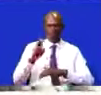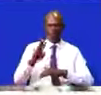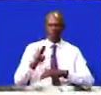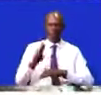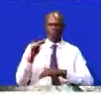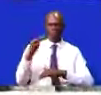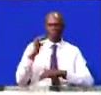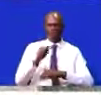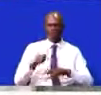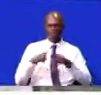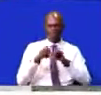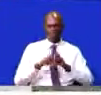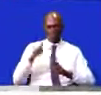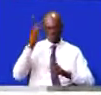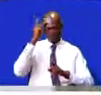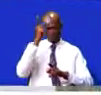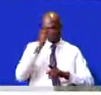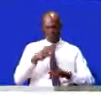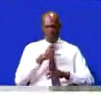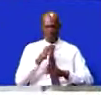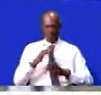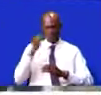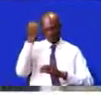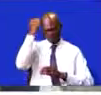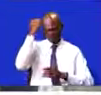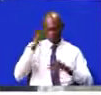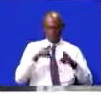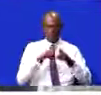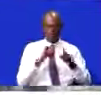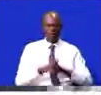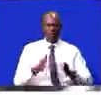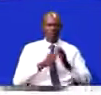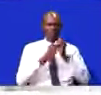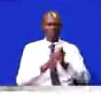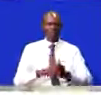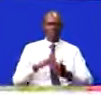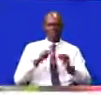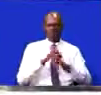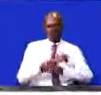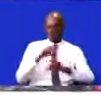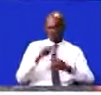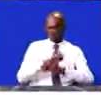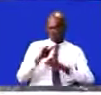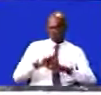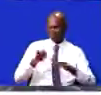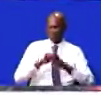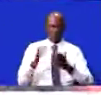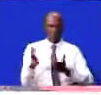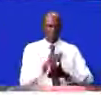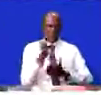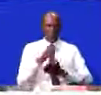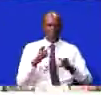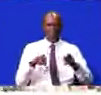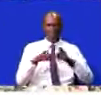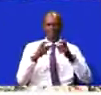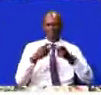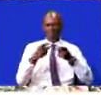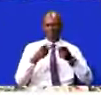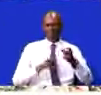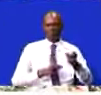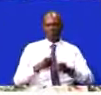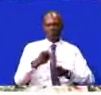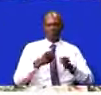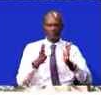Manyata, Kondele to kod bombe kaka Ahero. Kano tele chindro malero boma ma Kisumu odiochieng' ma kawuono. Meneja mar boma ma Kisumu